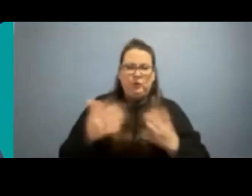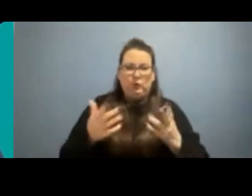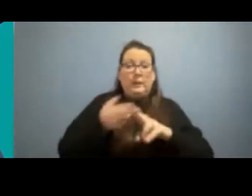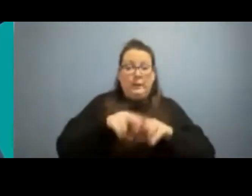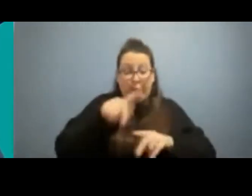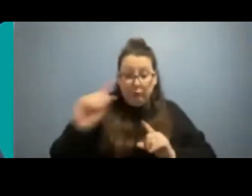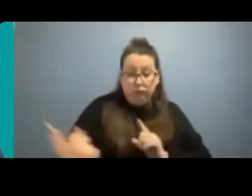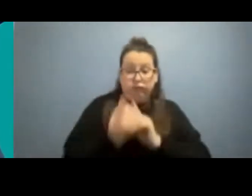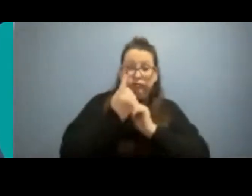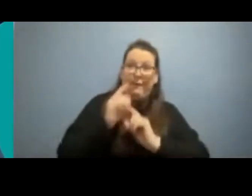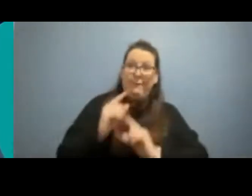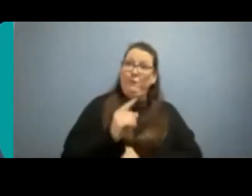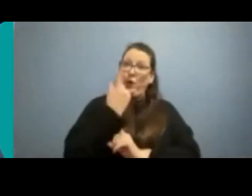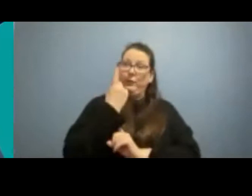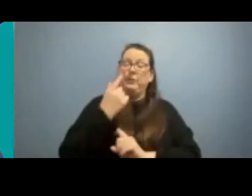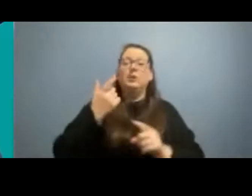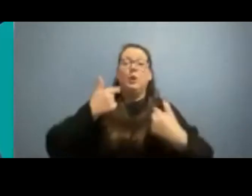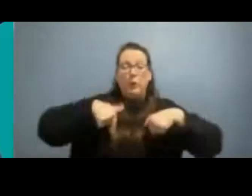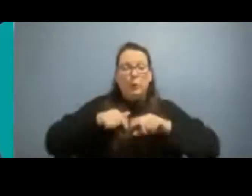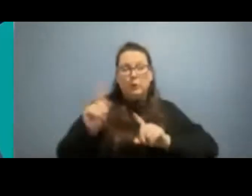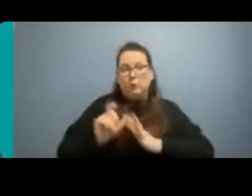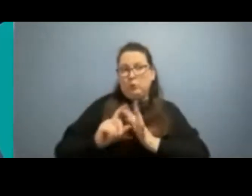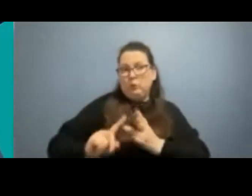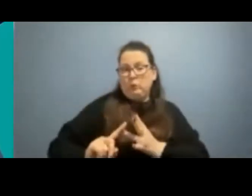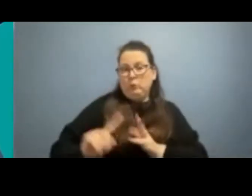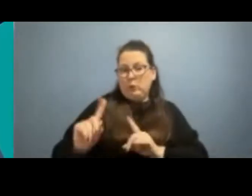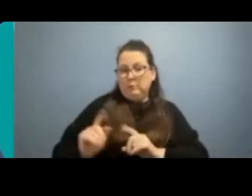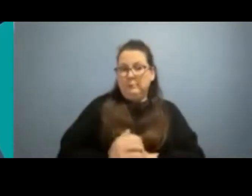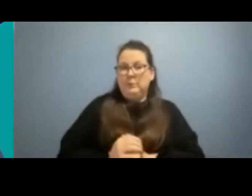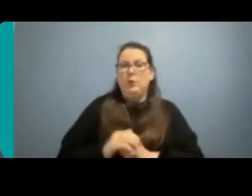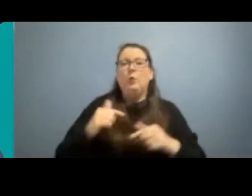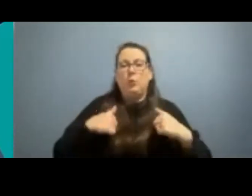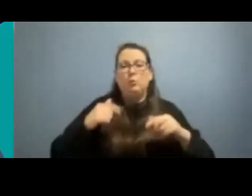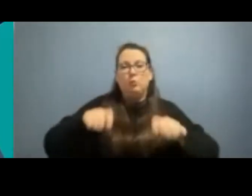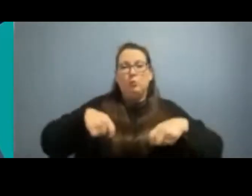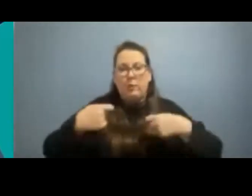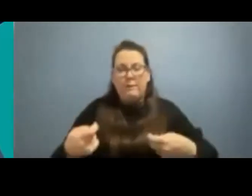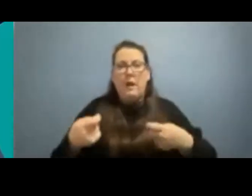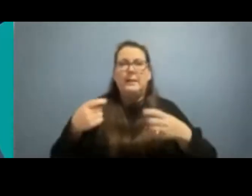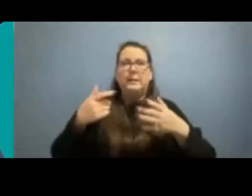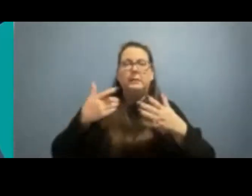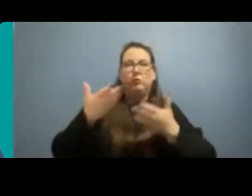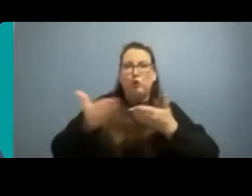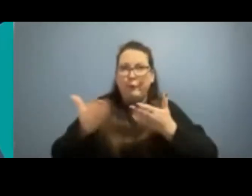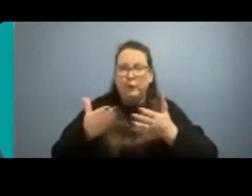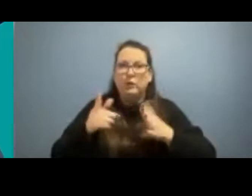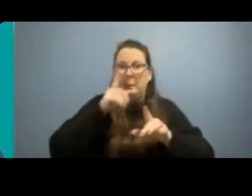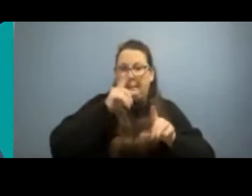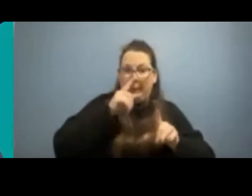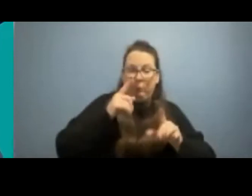time, Connect Health and Community has been providing primary care services and social support to the residents of southeastern